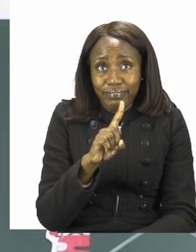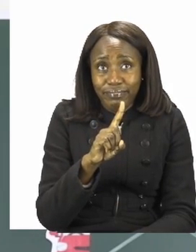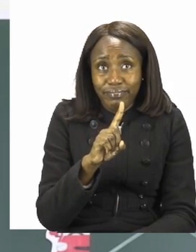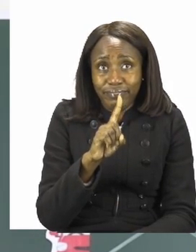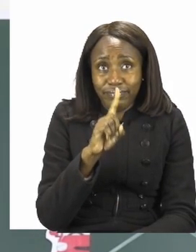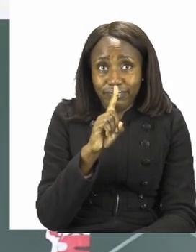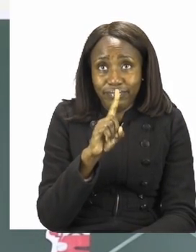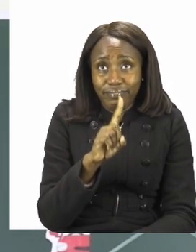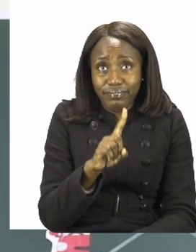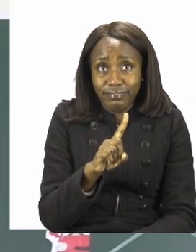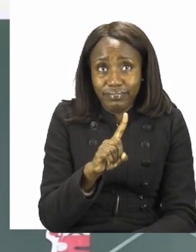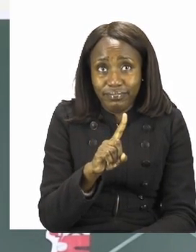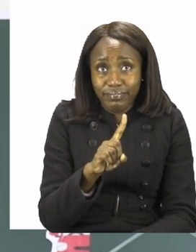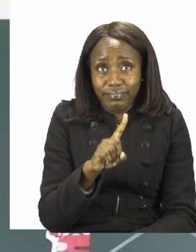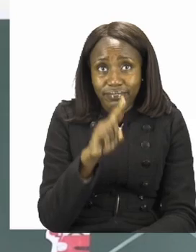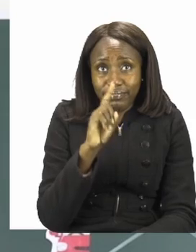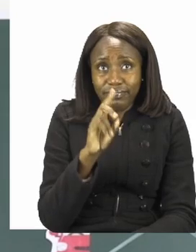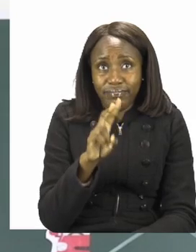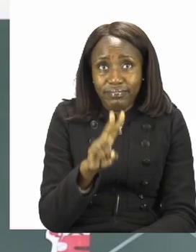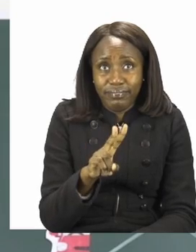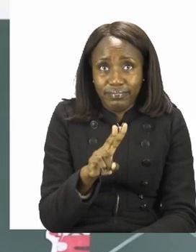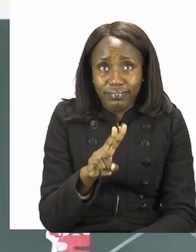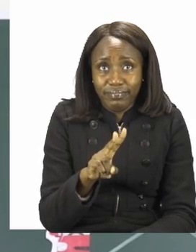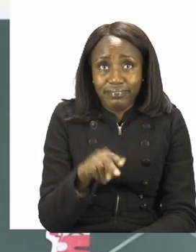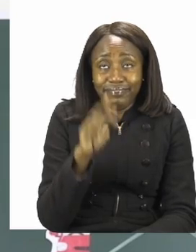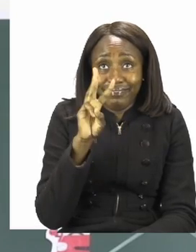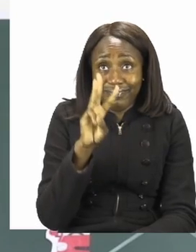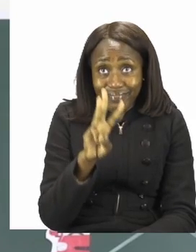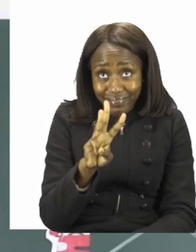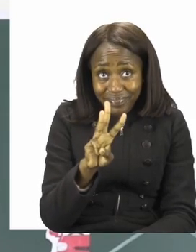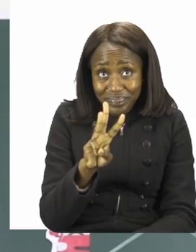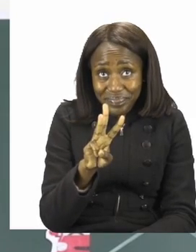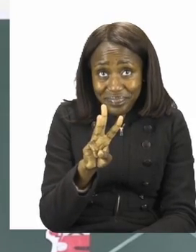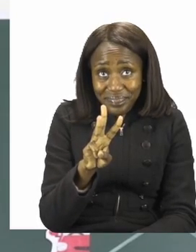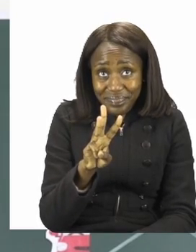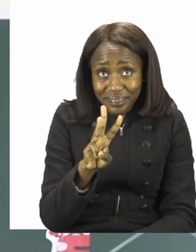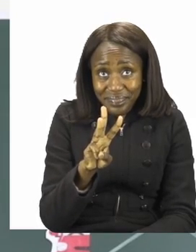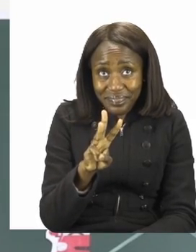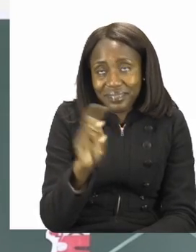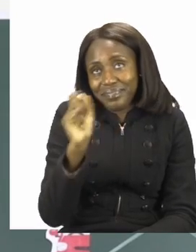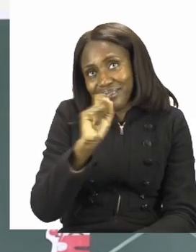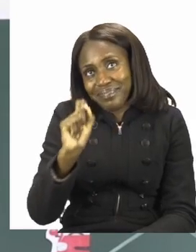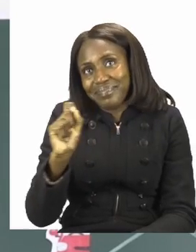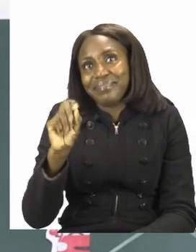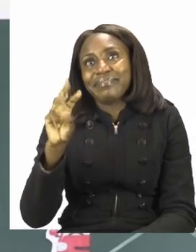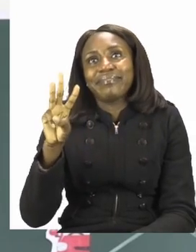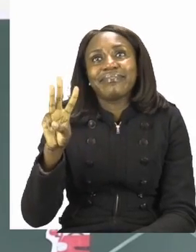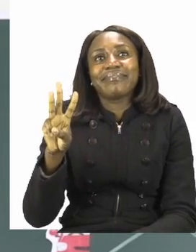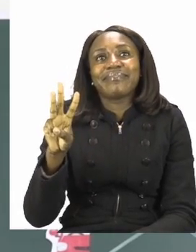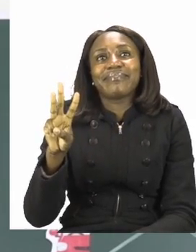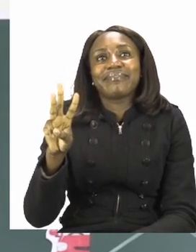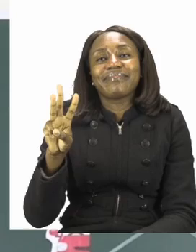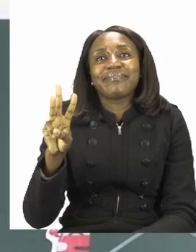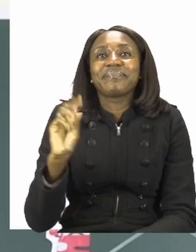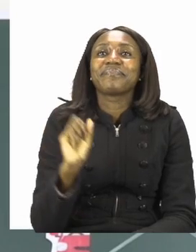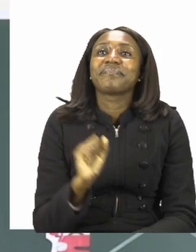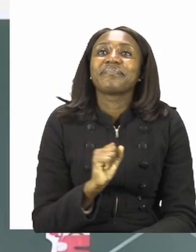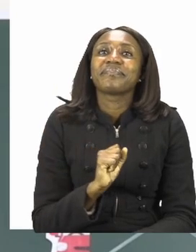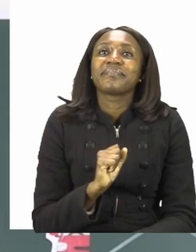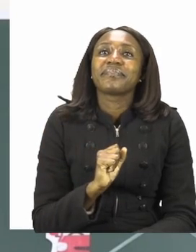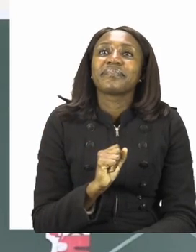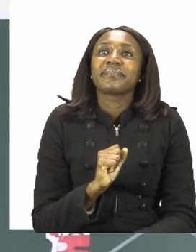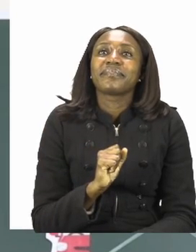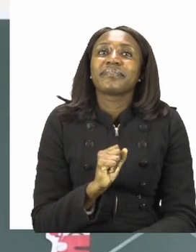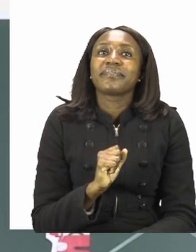see? 1, 2, 3. 3 leaves. So